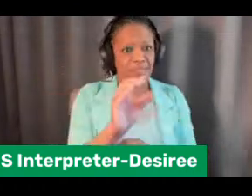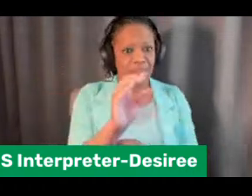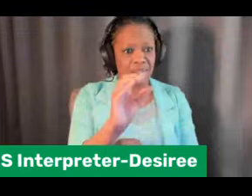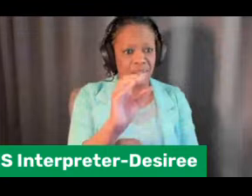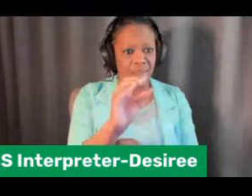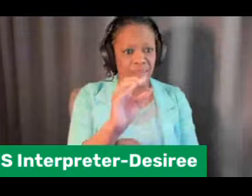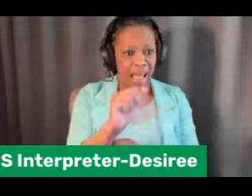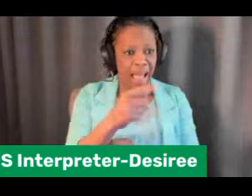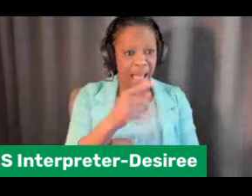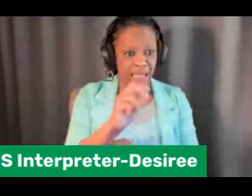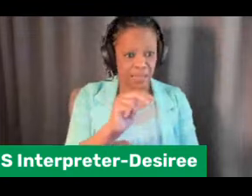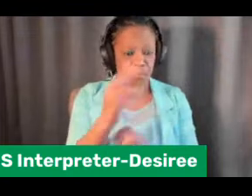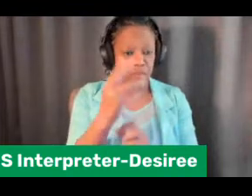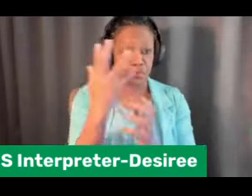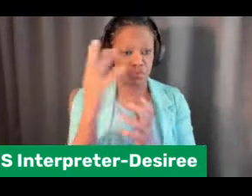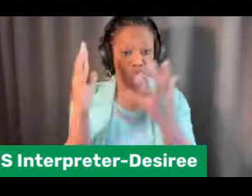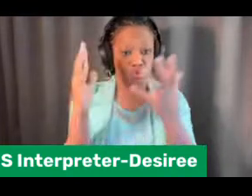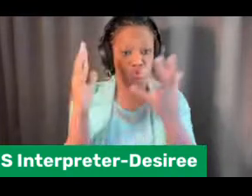start